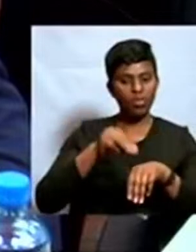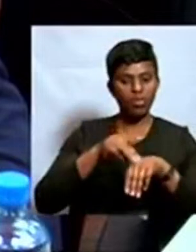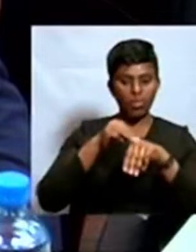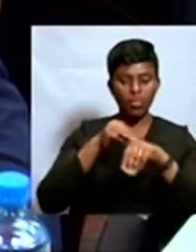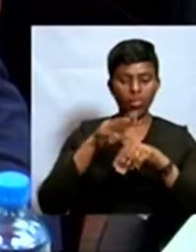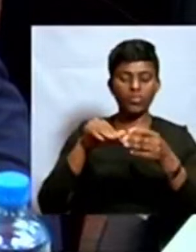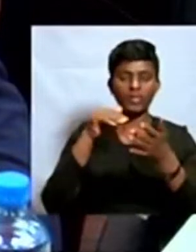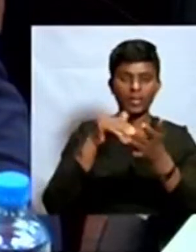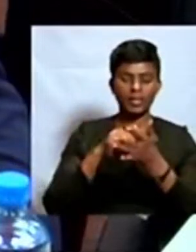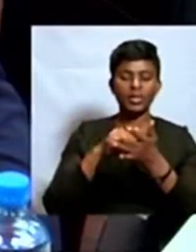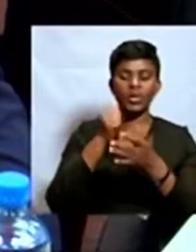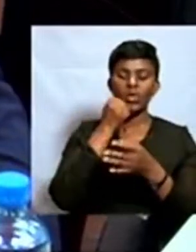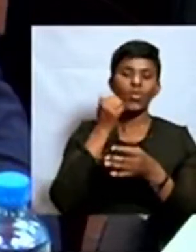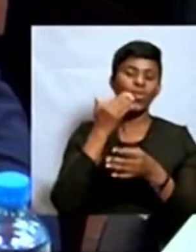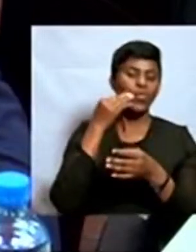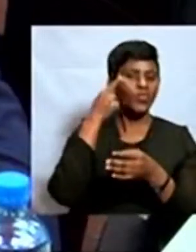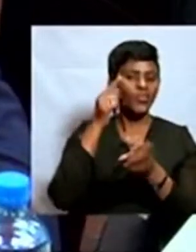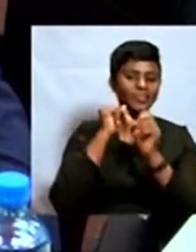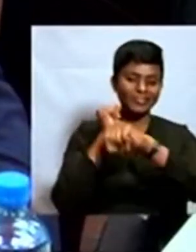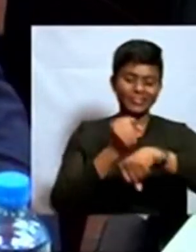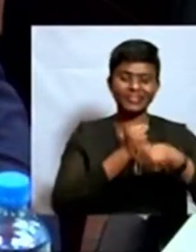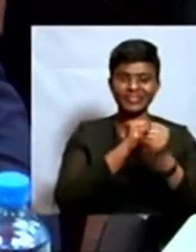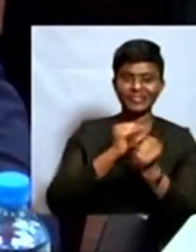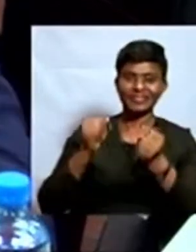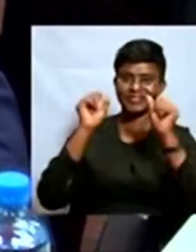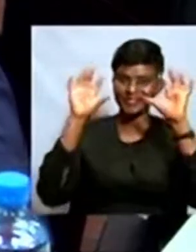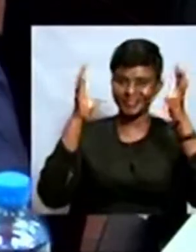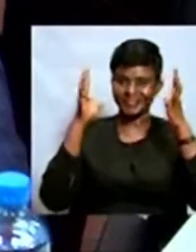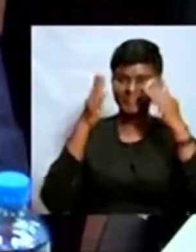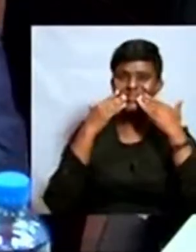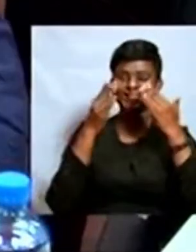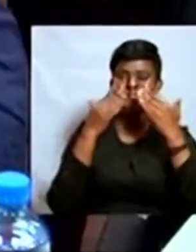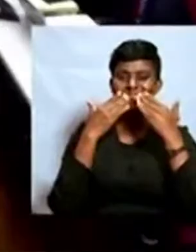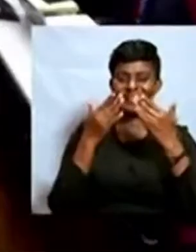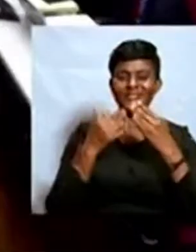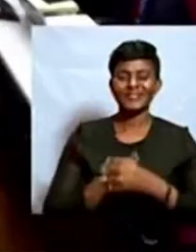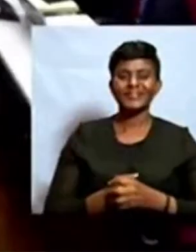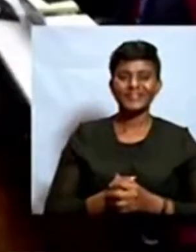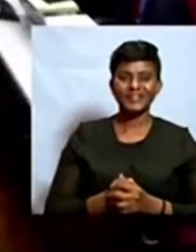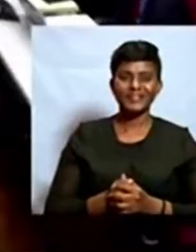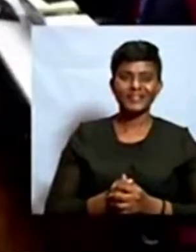Central, the home of the Komboka ceremony. Thank you.